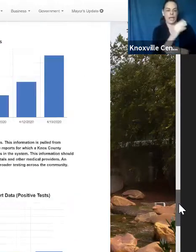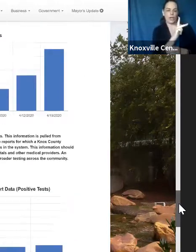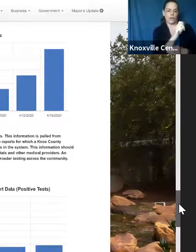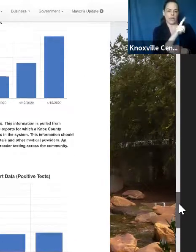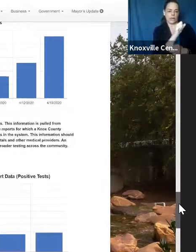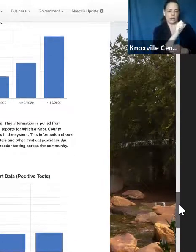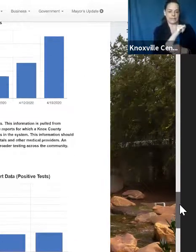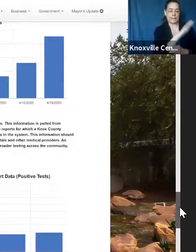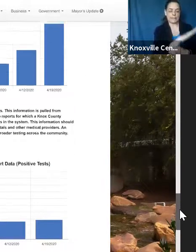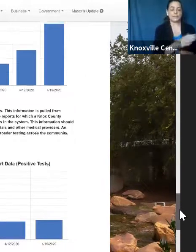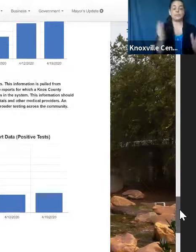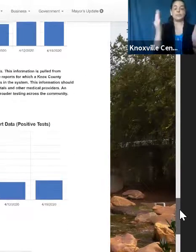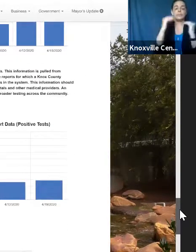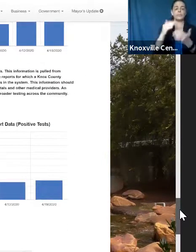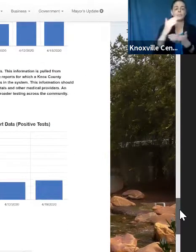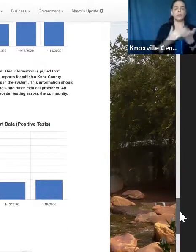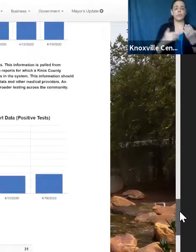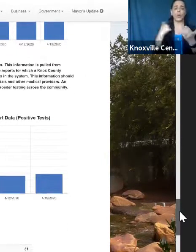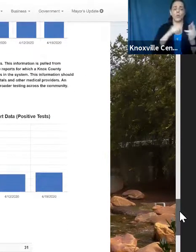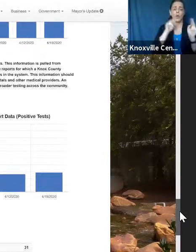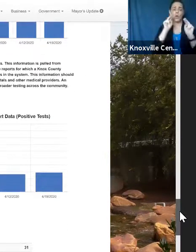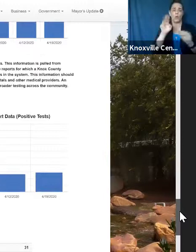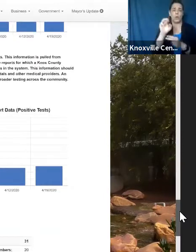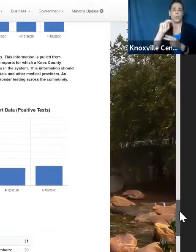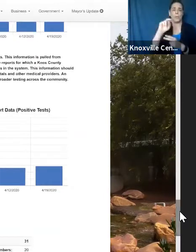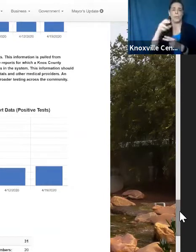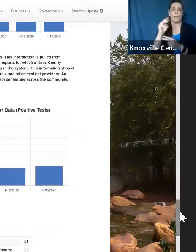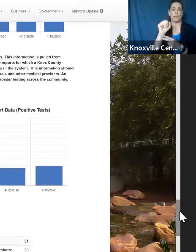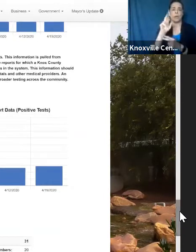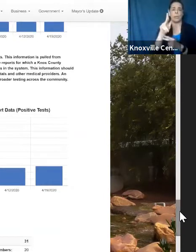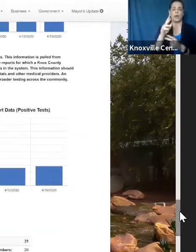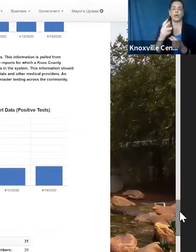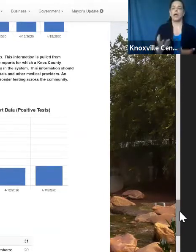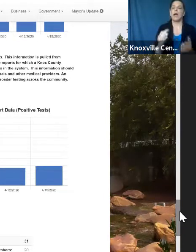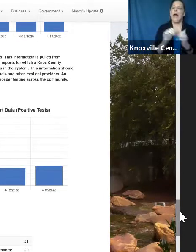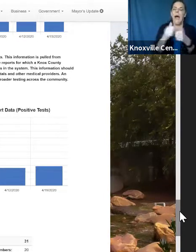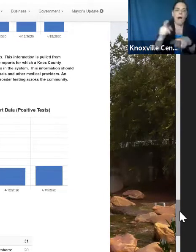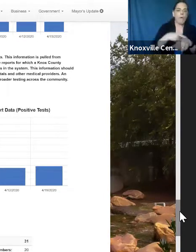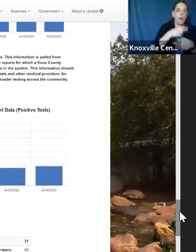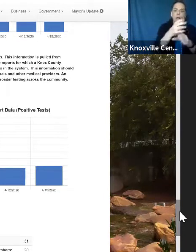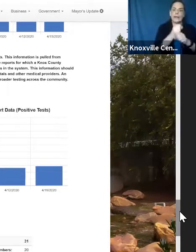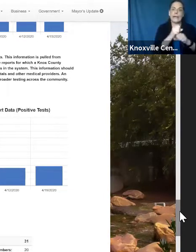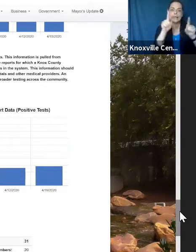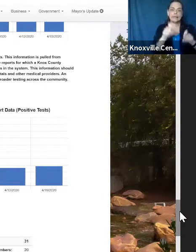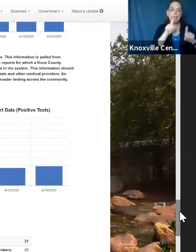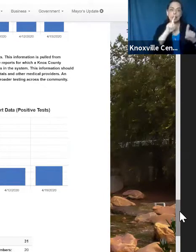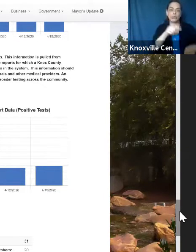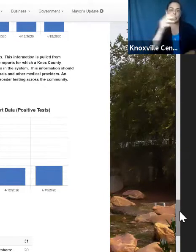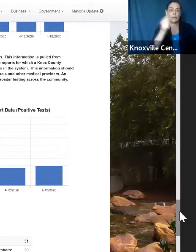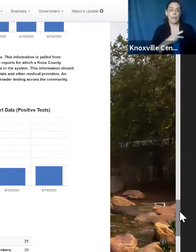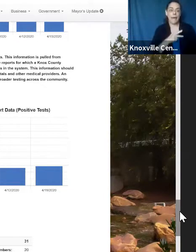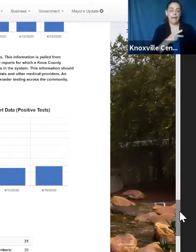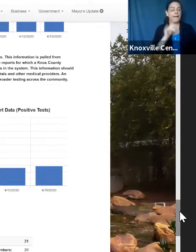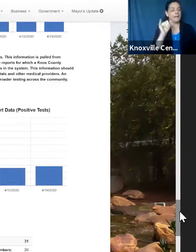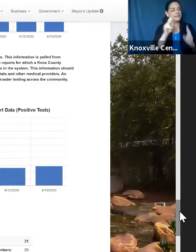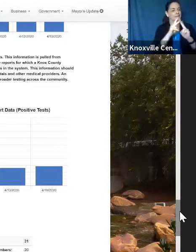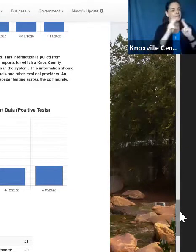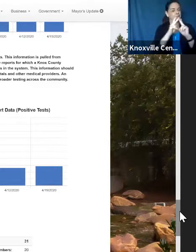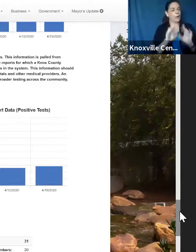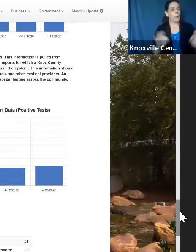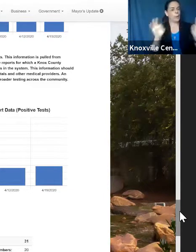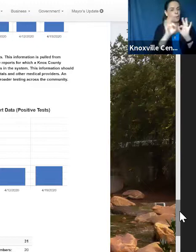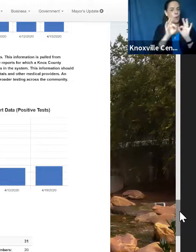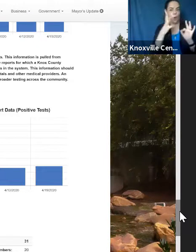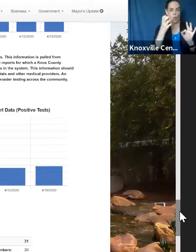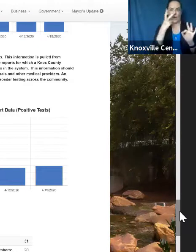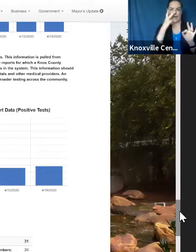or portion of the benchmark that we're looking at is the time that it takes us to get test results back. That's really important, and we want to see that time getting